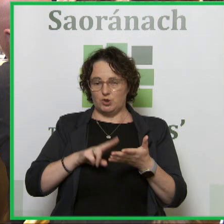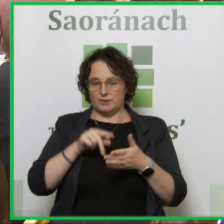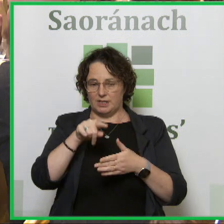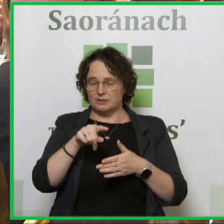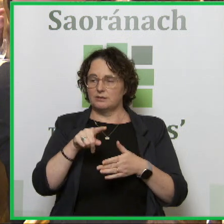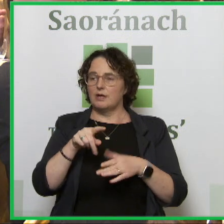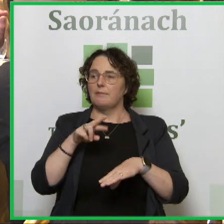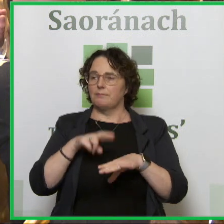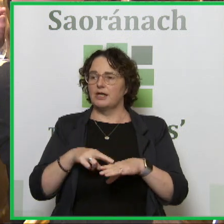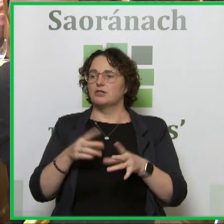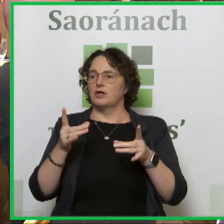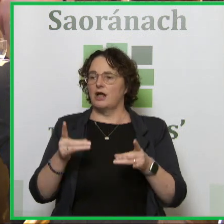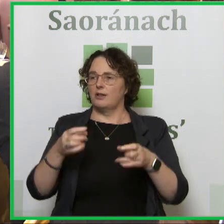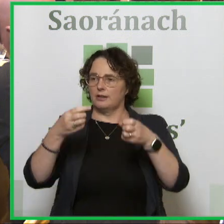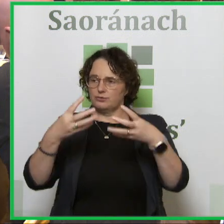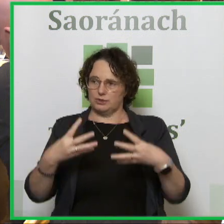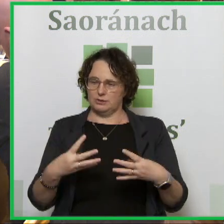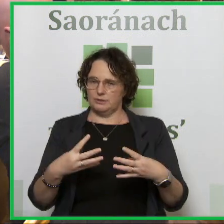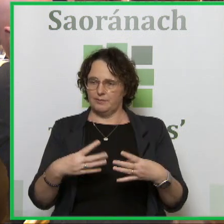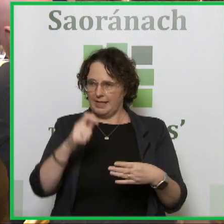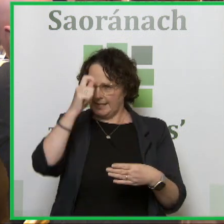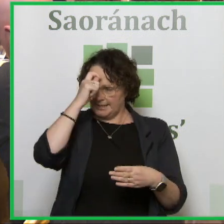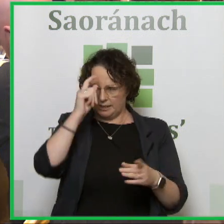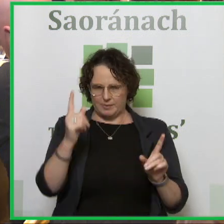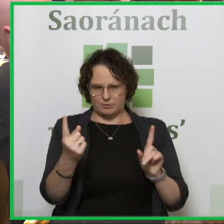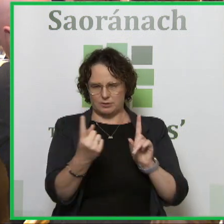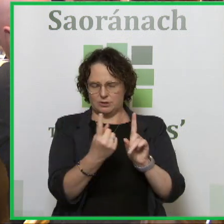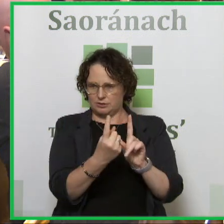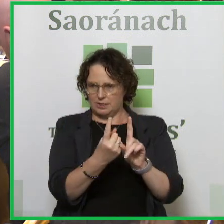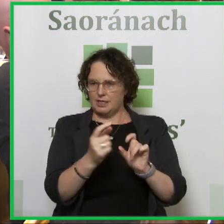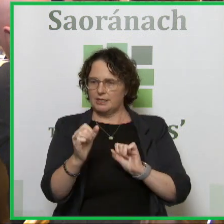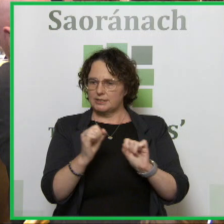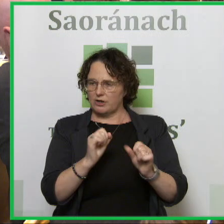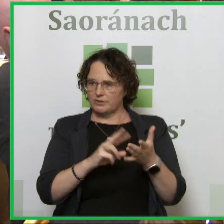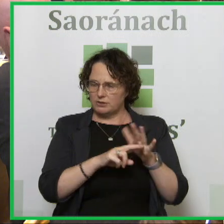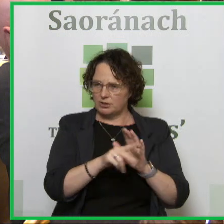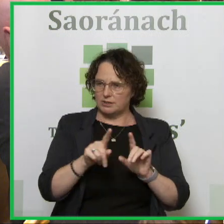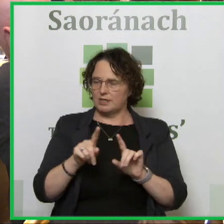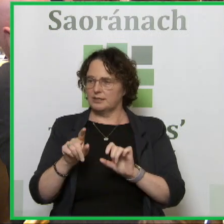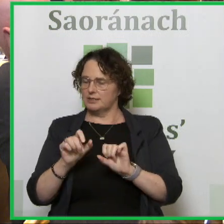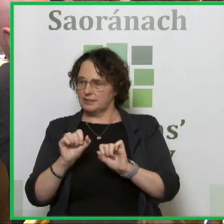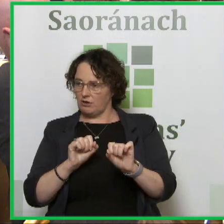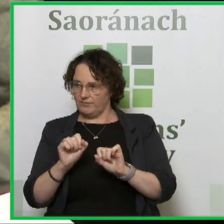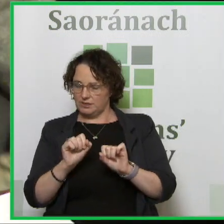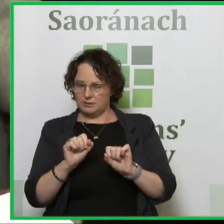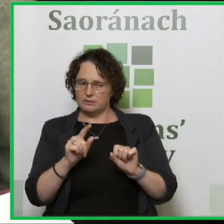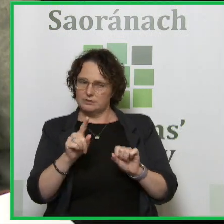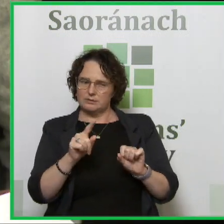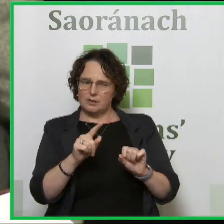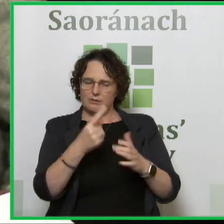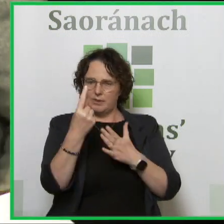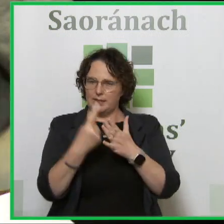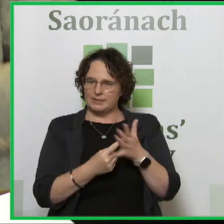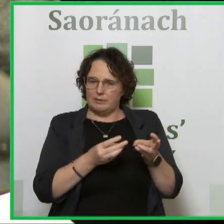better health outcomes. Think of this interaction between the service user and services as being at the interface between policy and